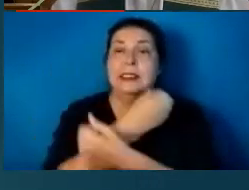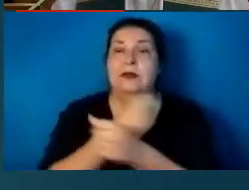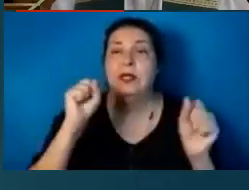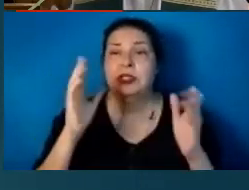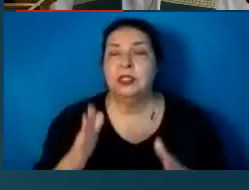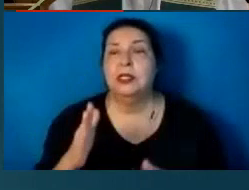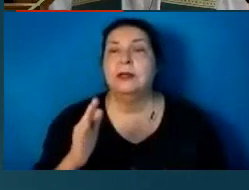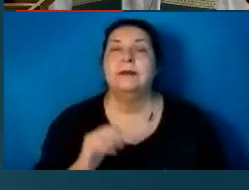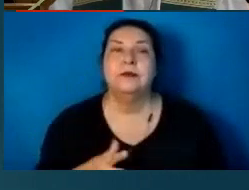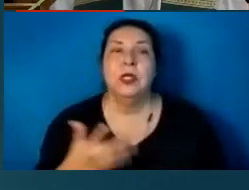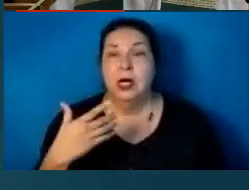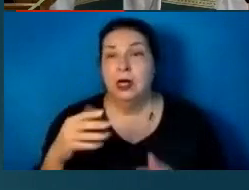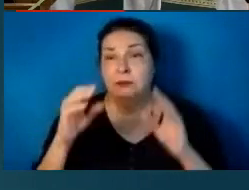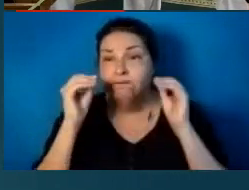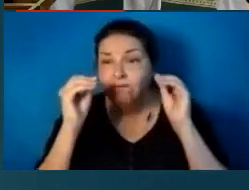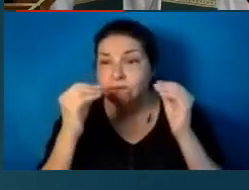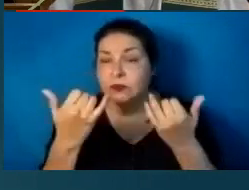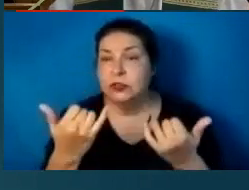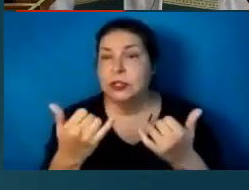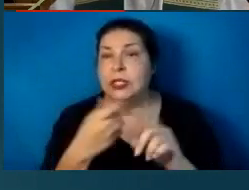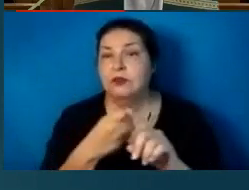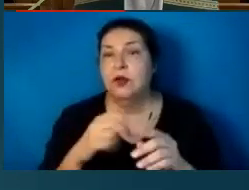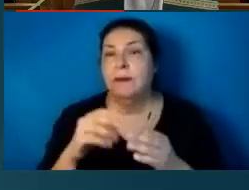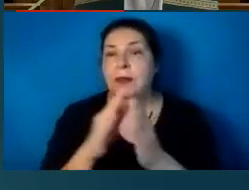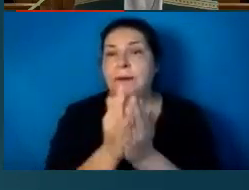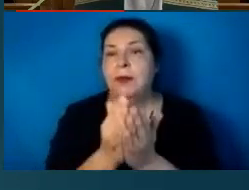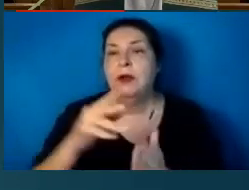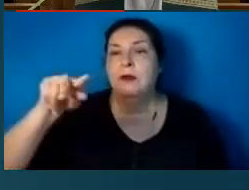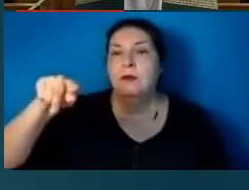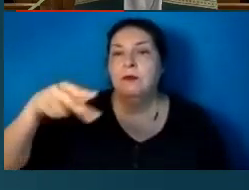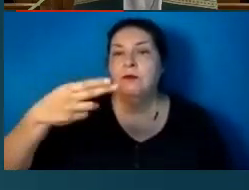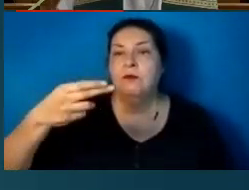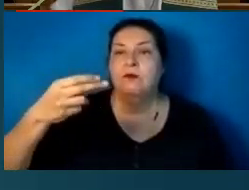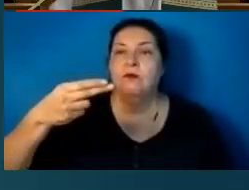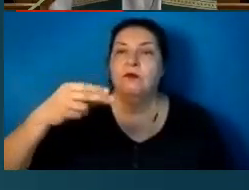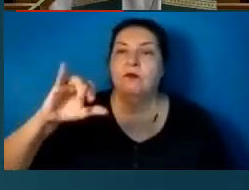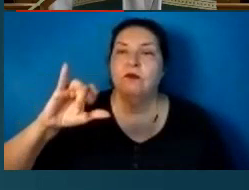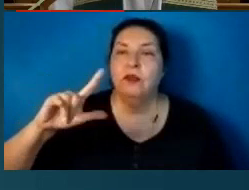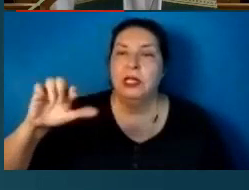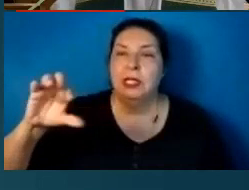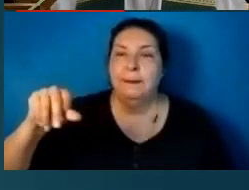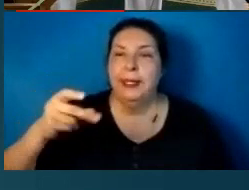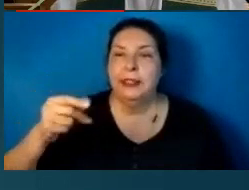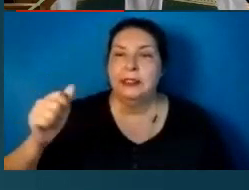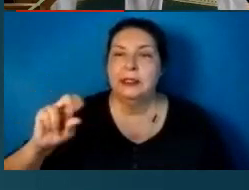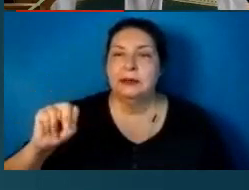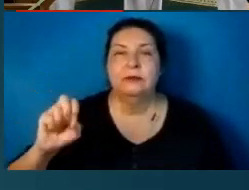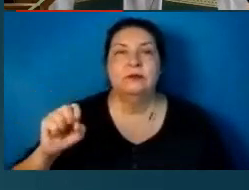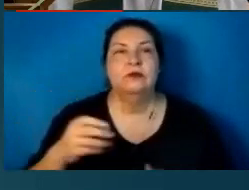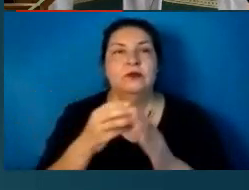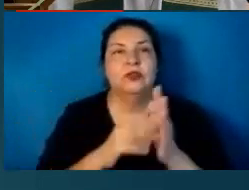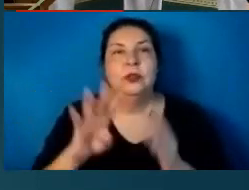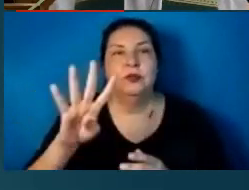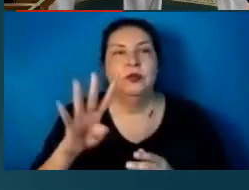Our epistle lesson for today comes from the book of Philippians, chapter 4, beginning in the fourth verse. Rejoice in the